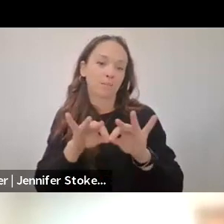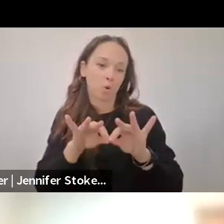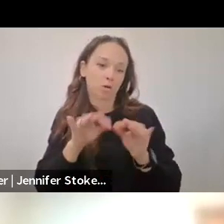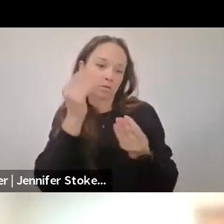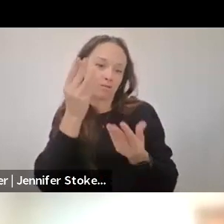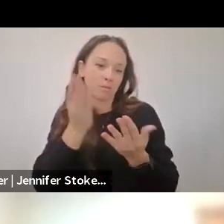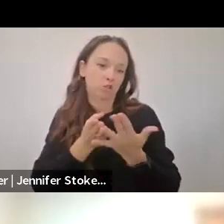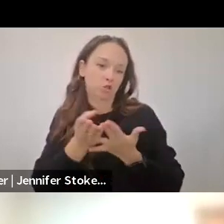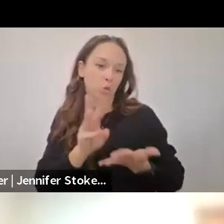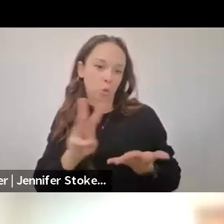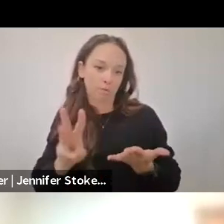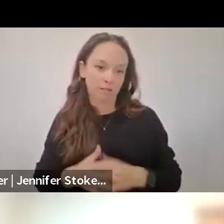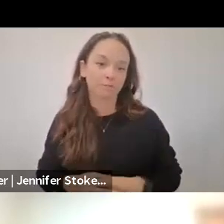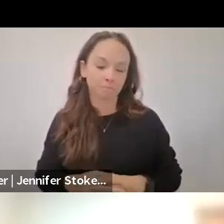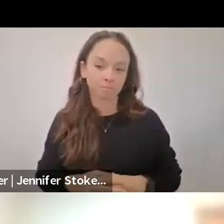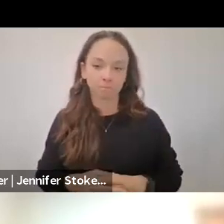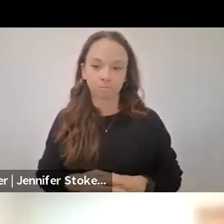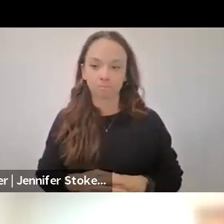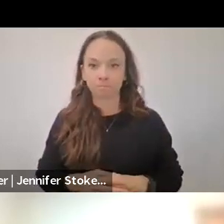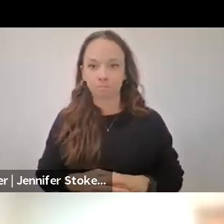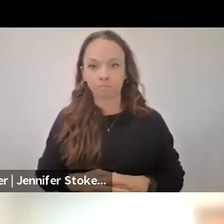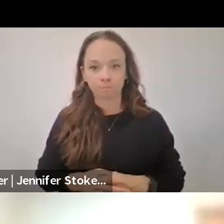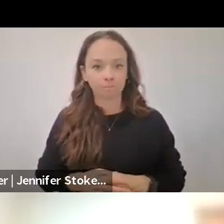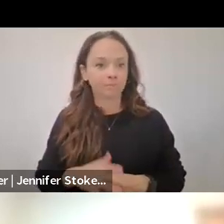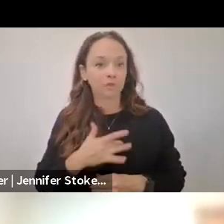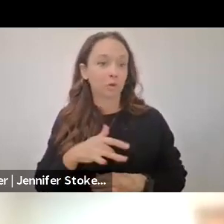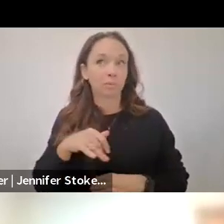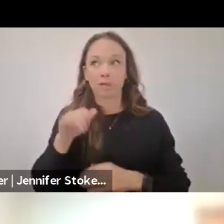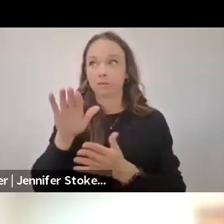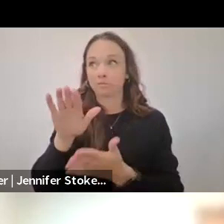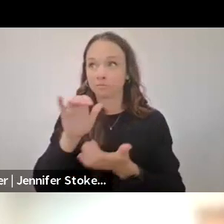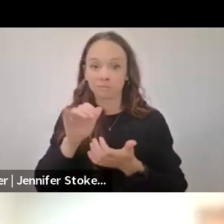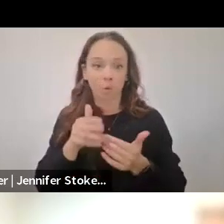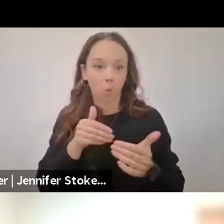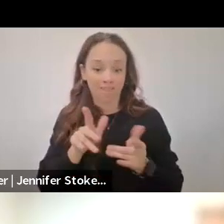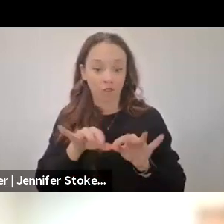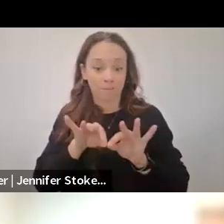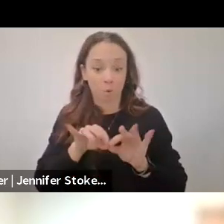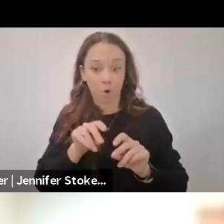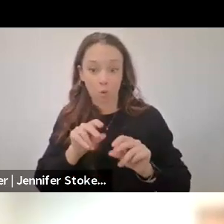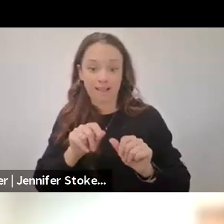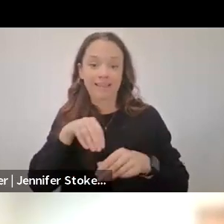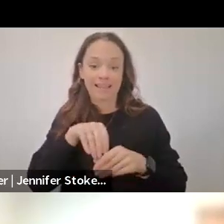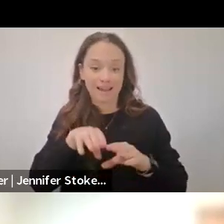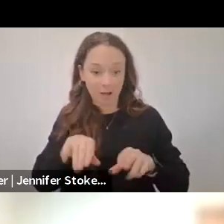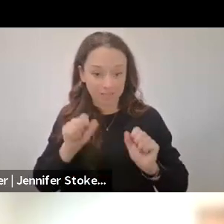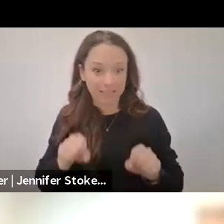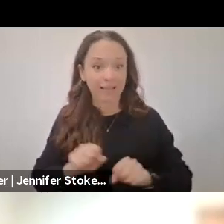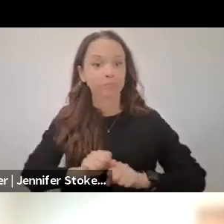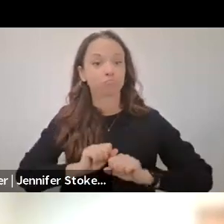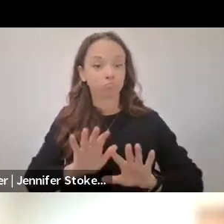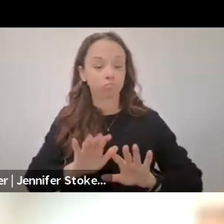the website. And it's kind of like, let's take the most important thing, whatever we can do in-house, we do it quickly. Usually with